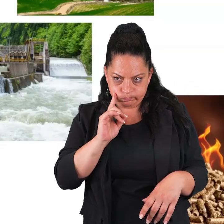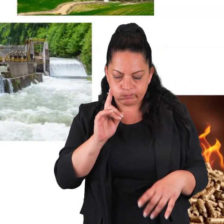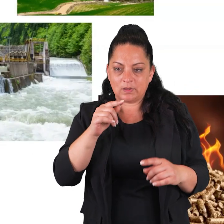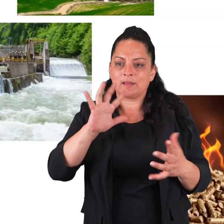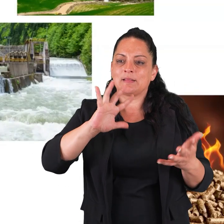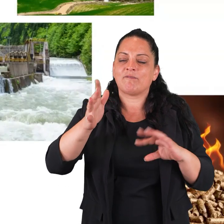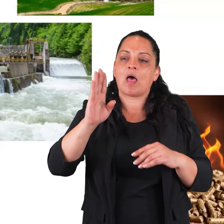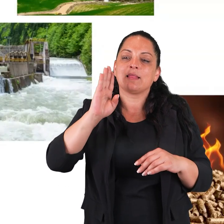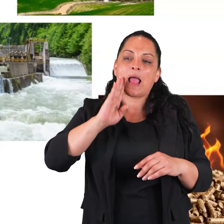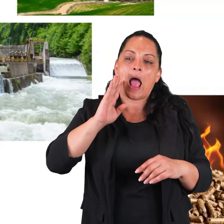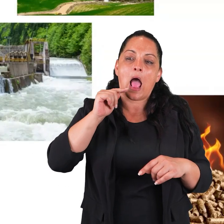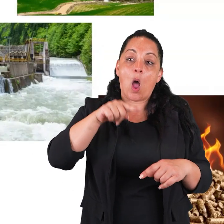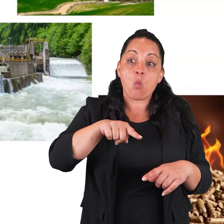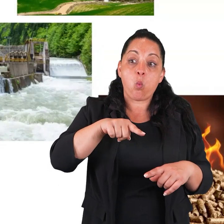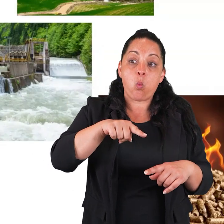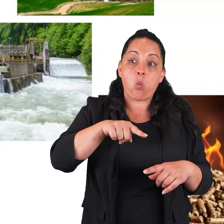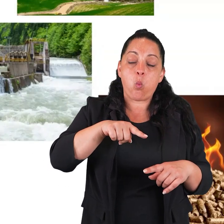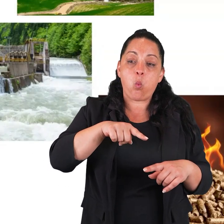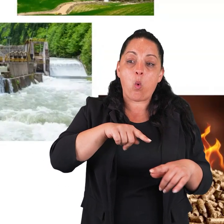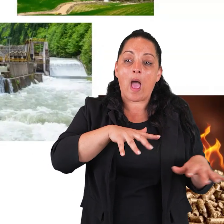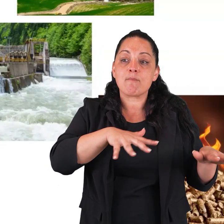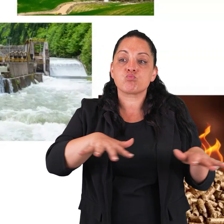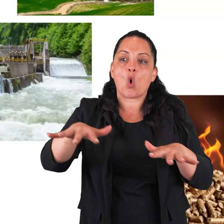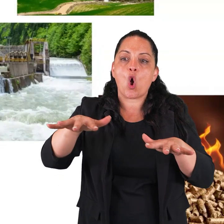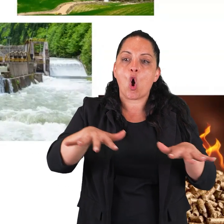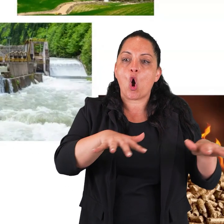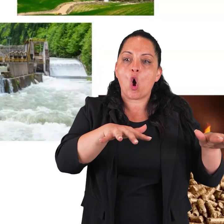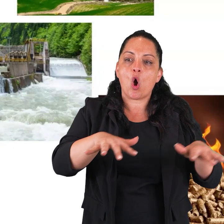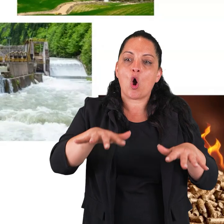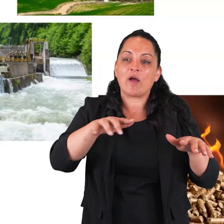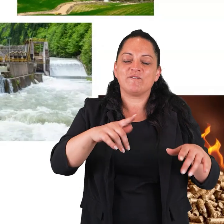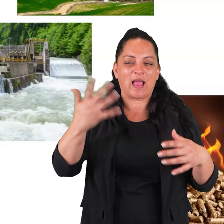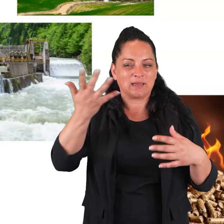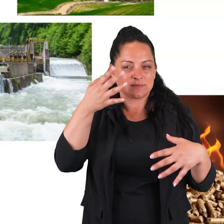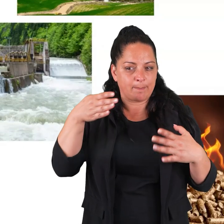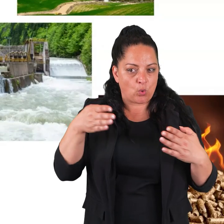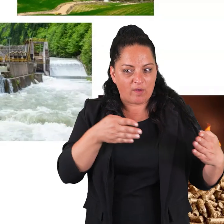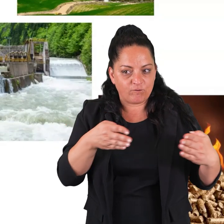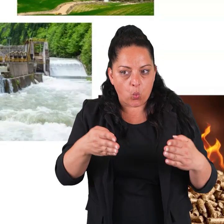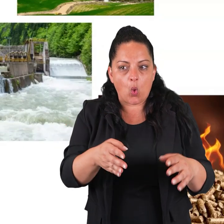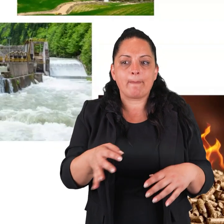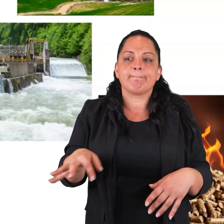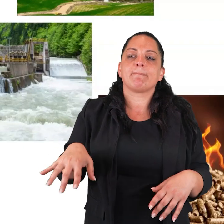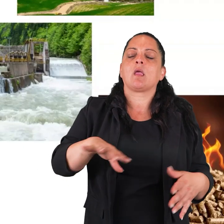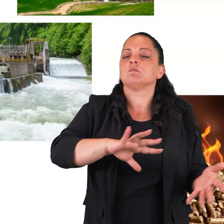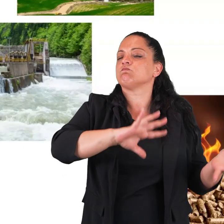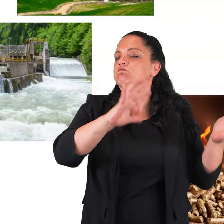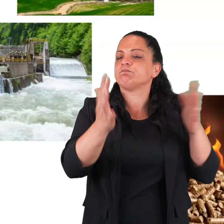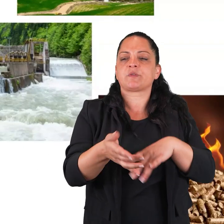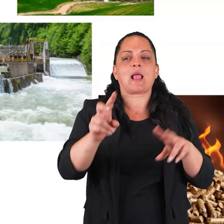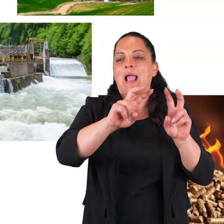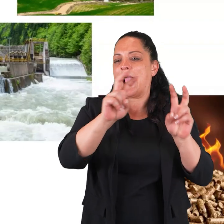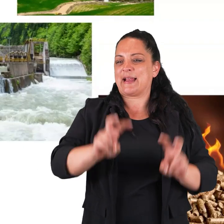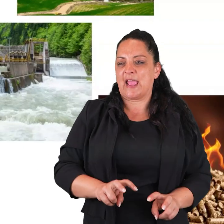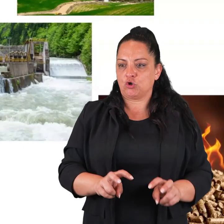turbines to turn moving water, for example, the one from rivers,